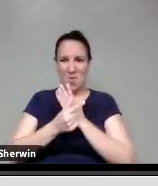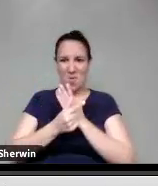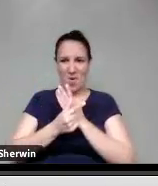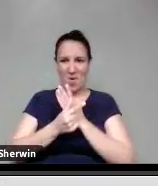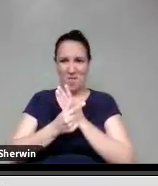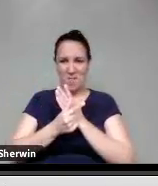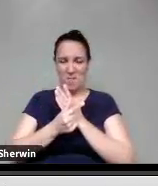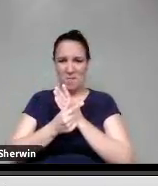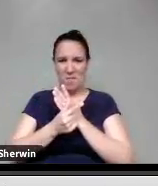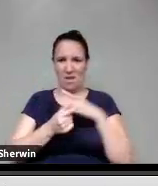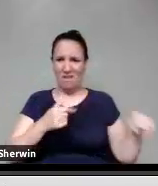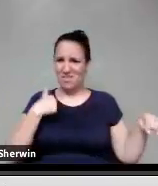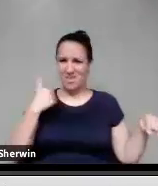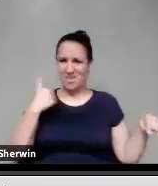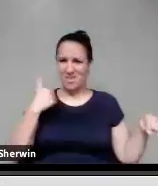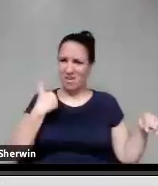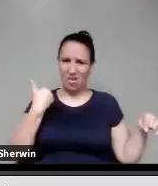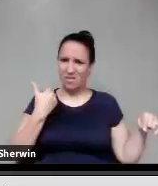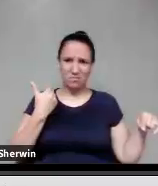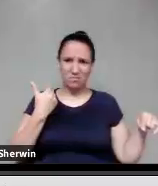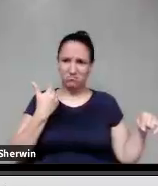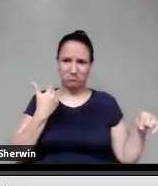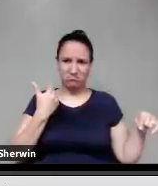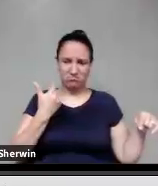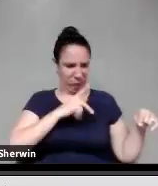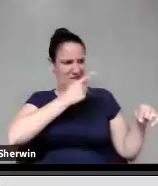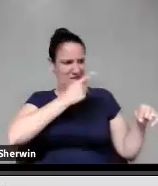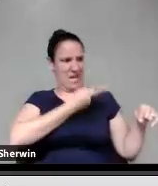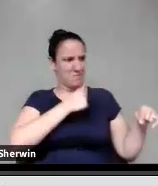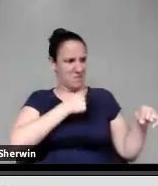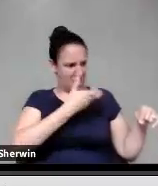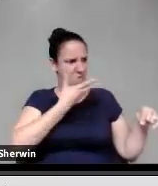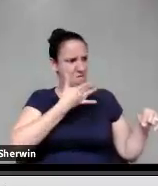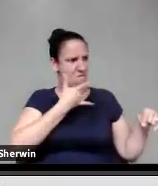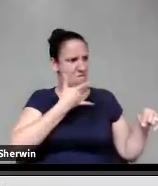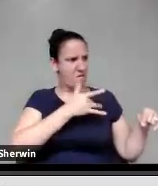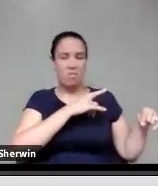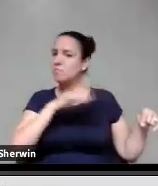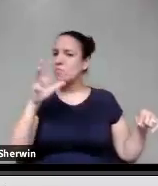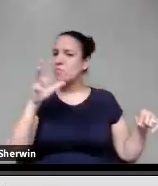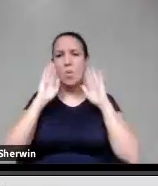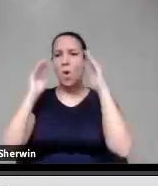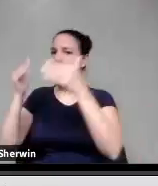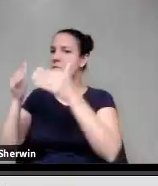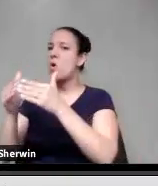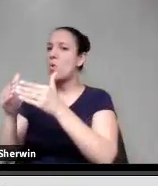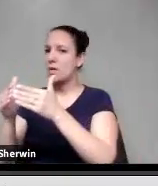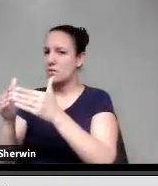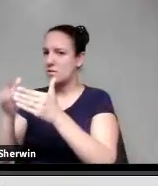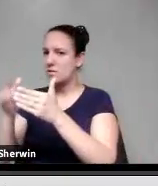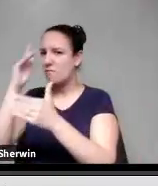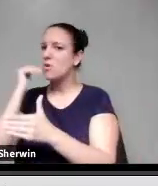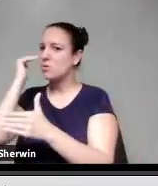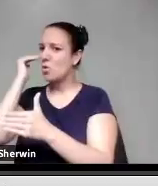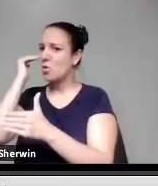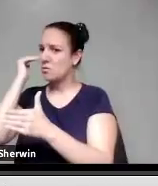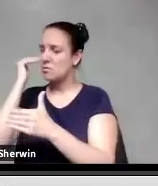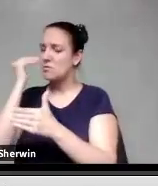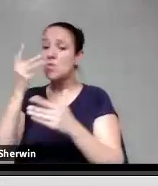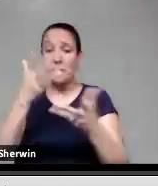So they said, no, you can't color in the adult program because the adults really want it to be for adults, but we'll set up a teen program for you. The same